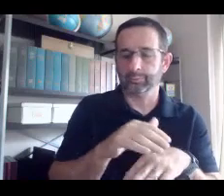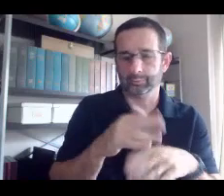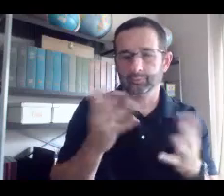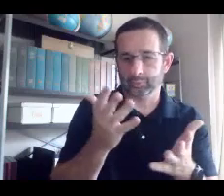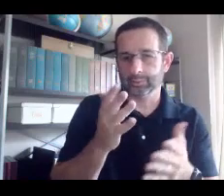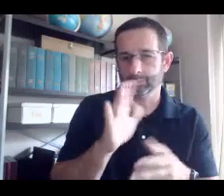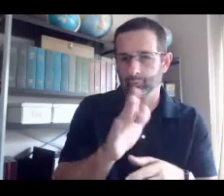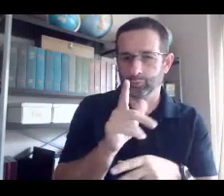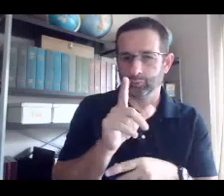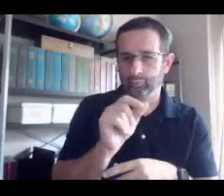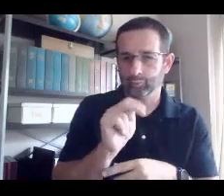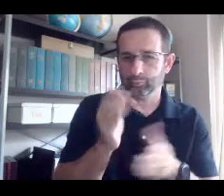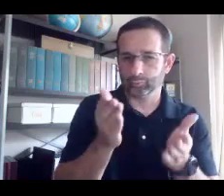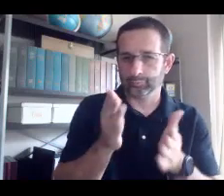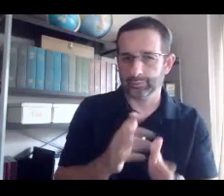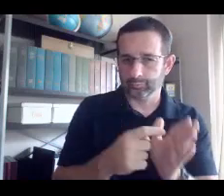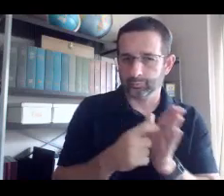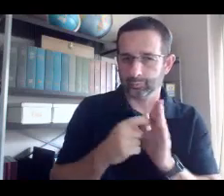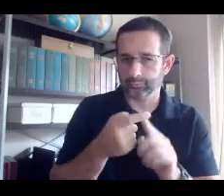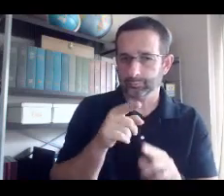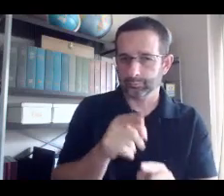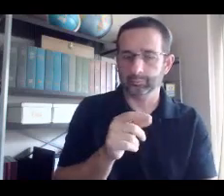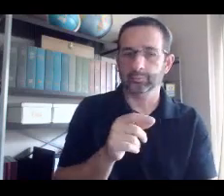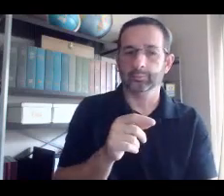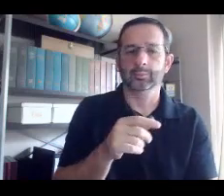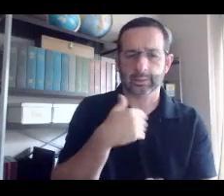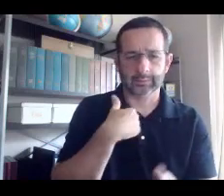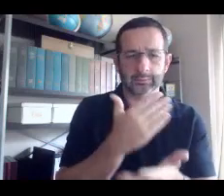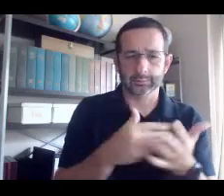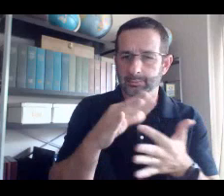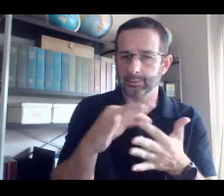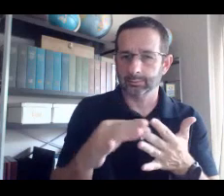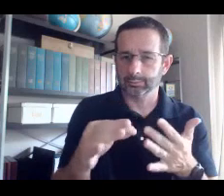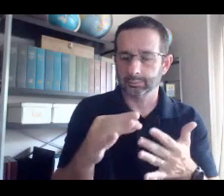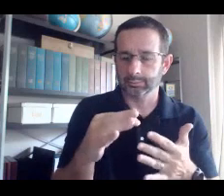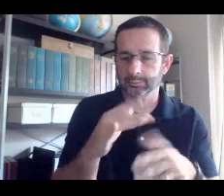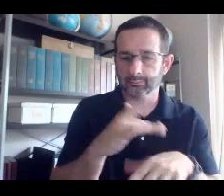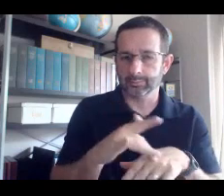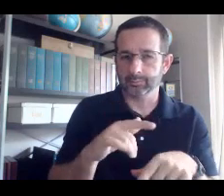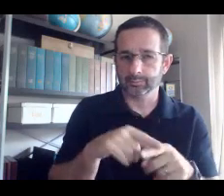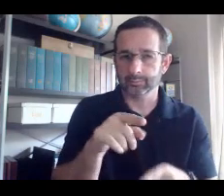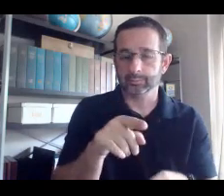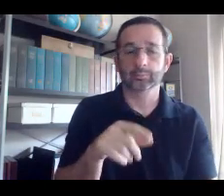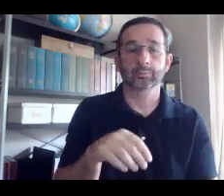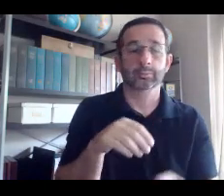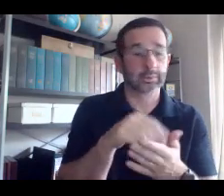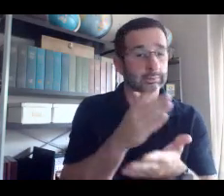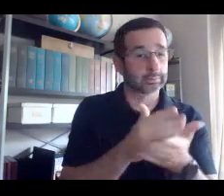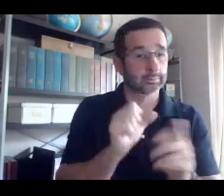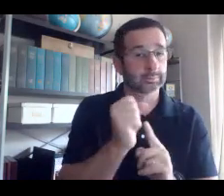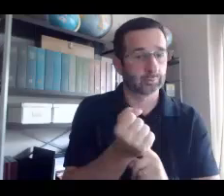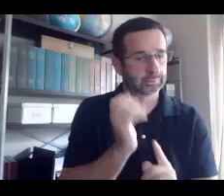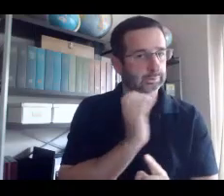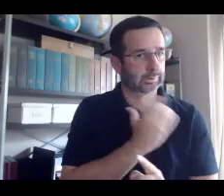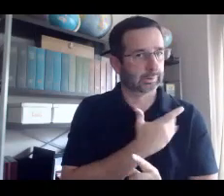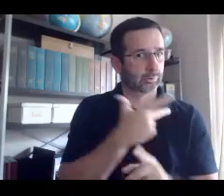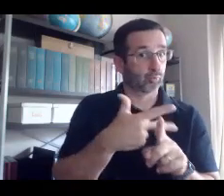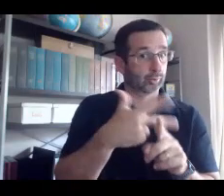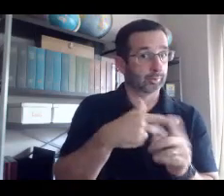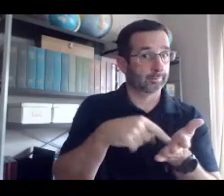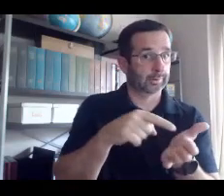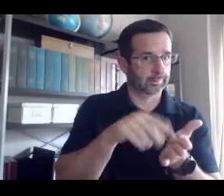started talking about that. So it does depend on your loan servicer and their requirements that they have. There are some options that are usually